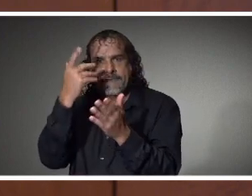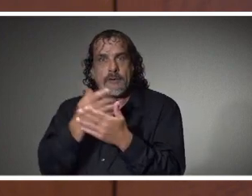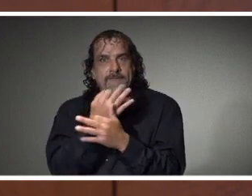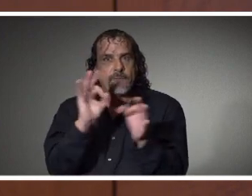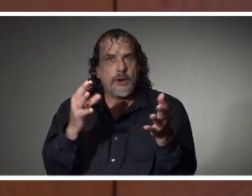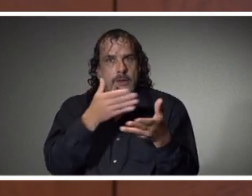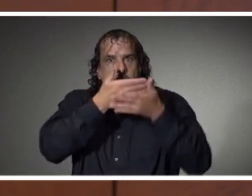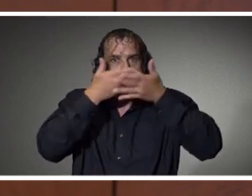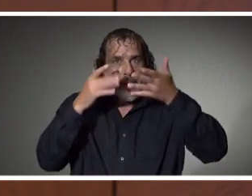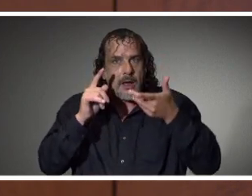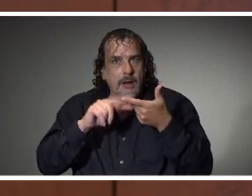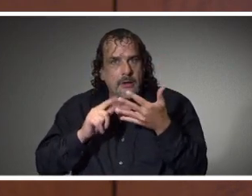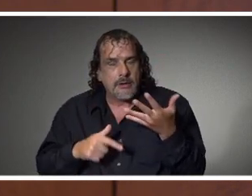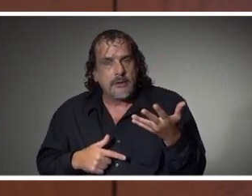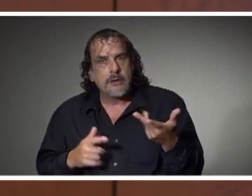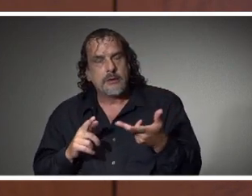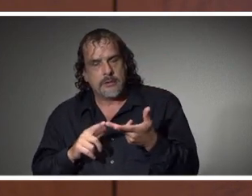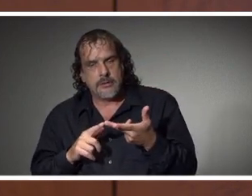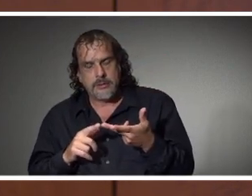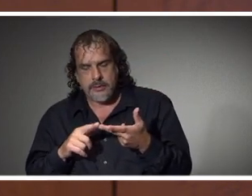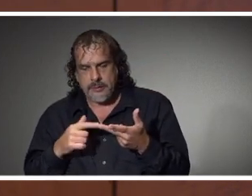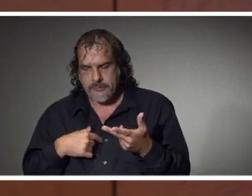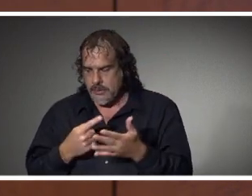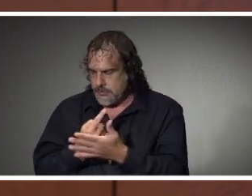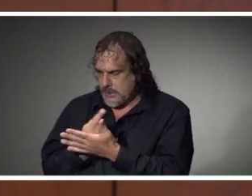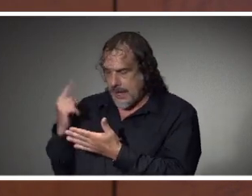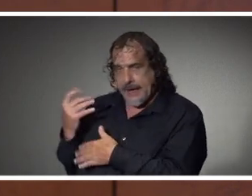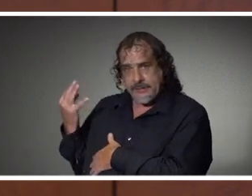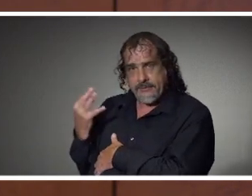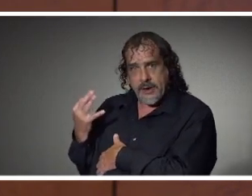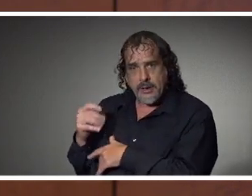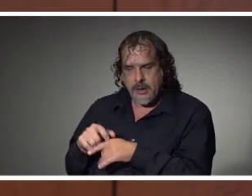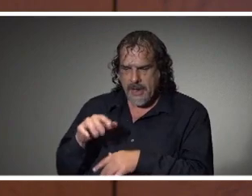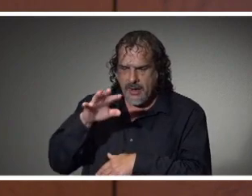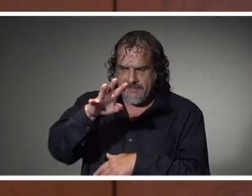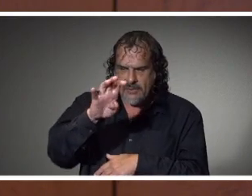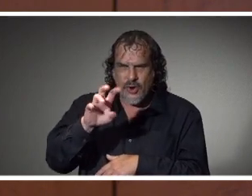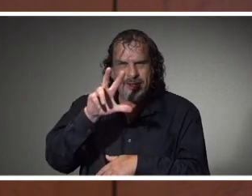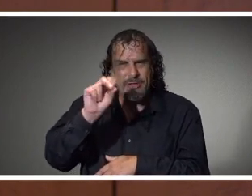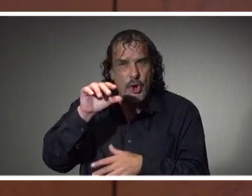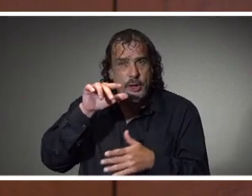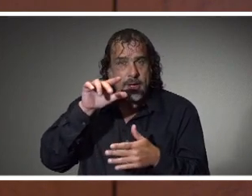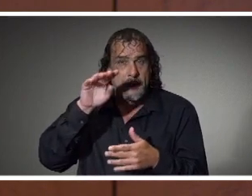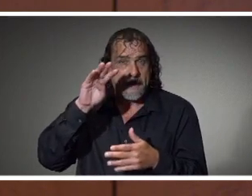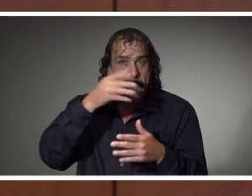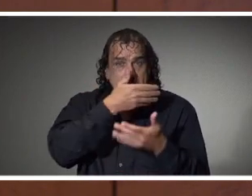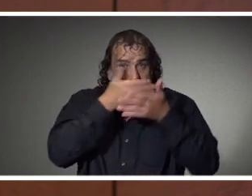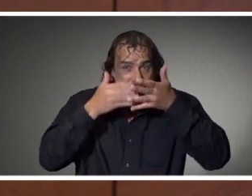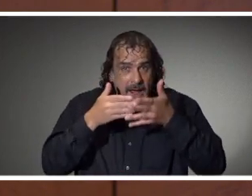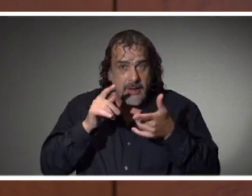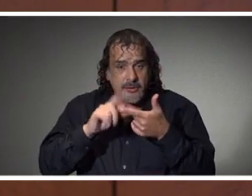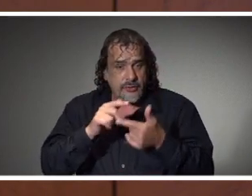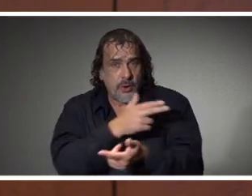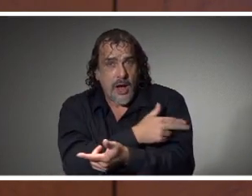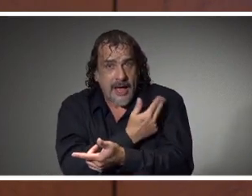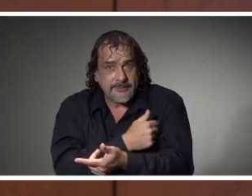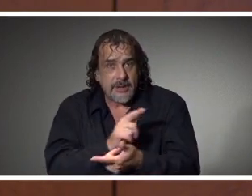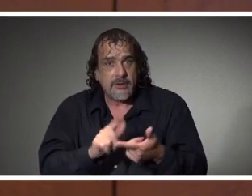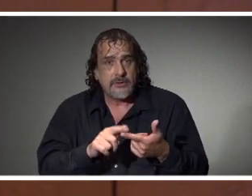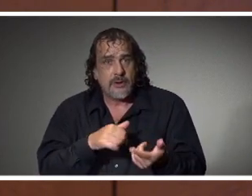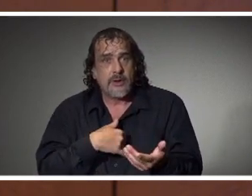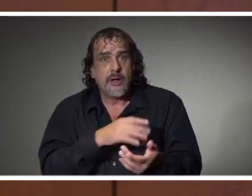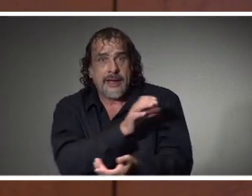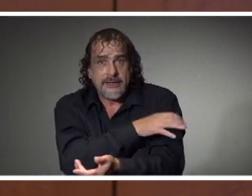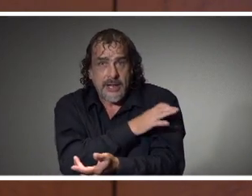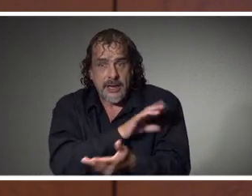If we look at the numbers from just last Friday to today, about 430,000 masks to Tier 1 and Tier 3 facilities, as well as